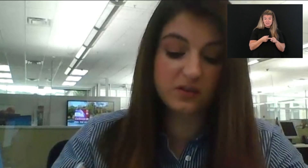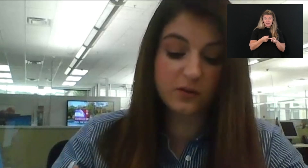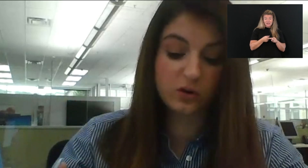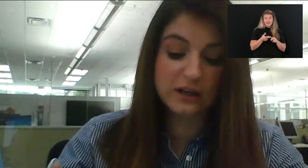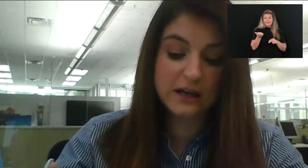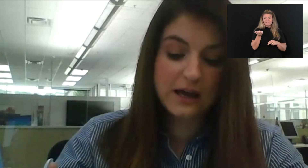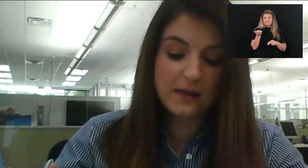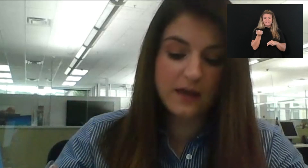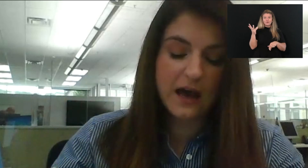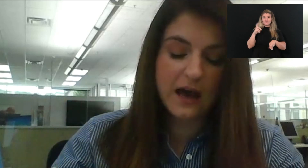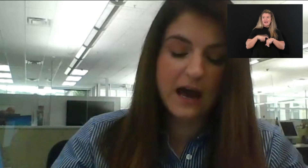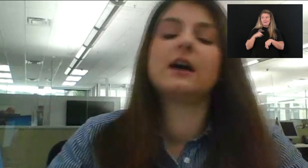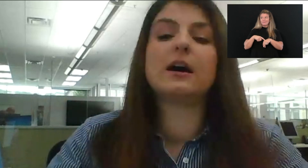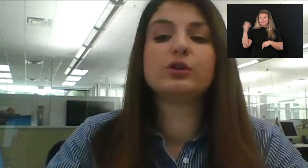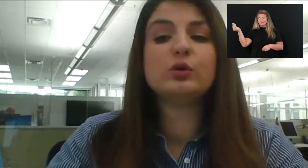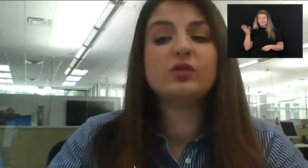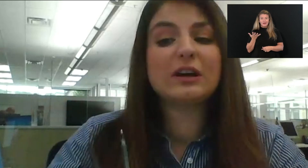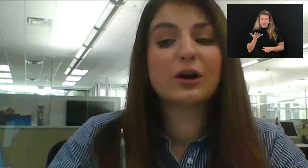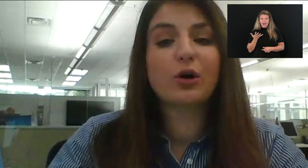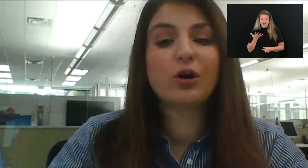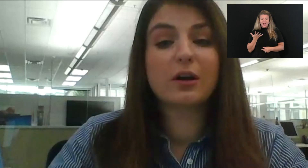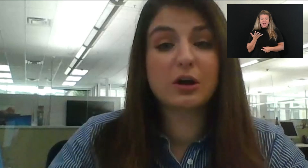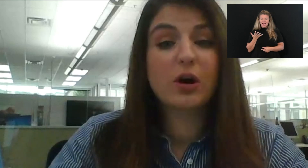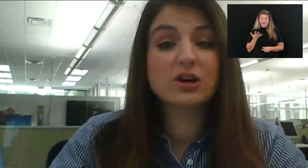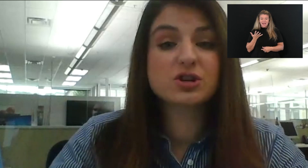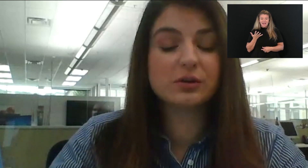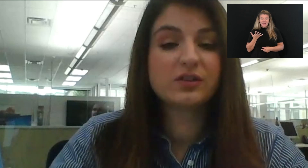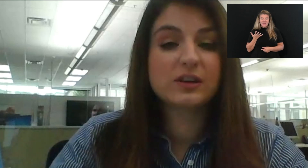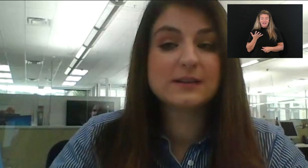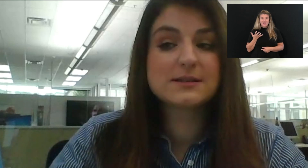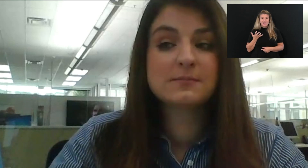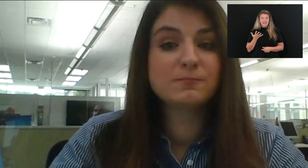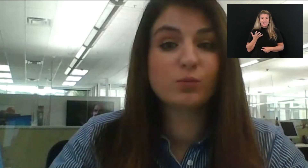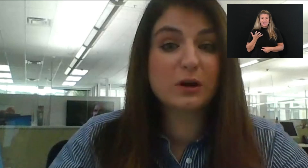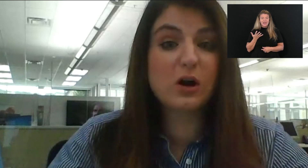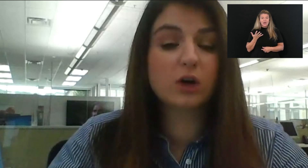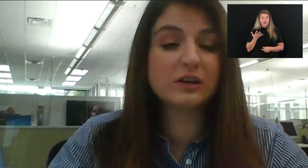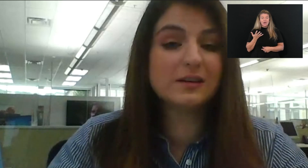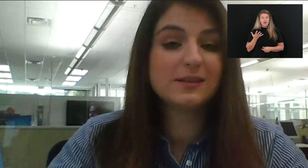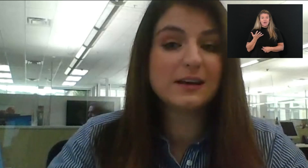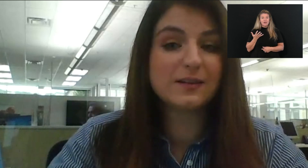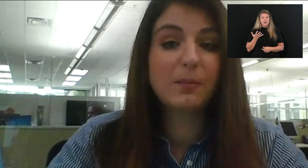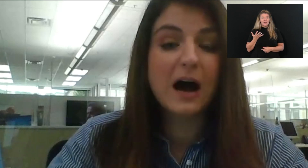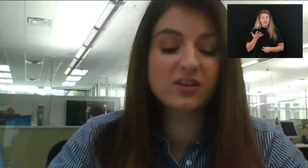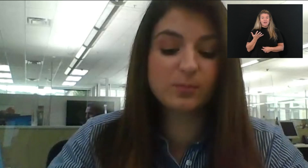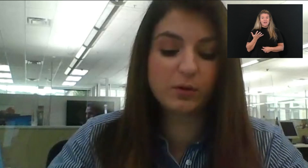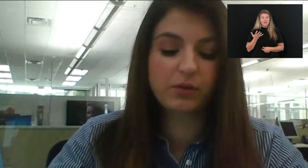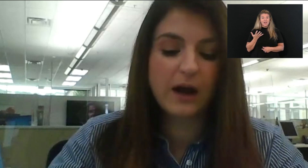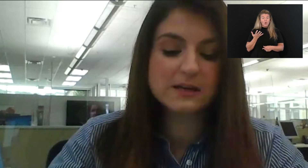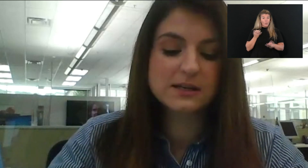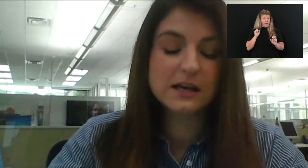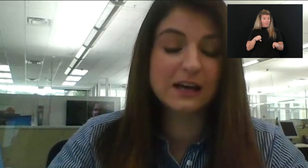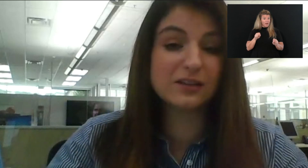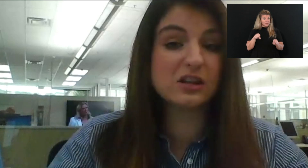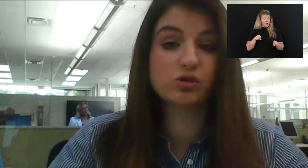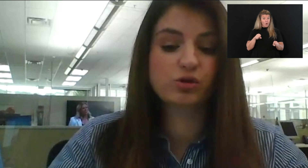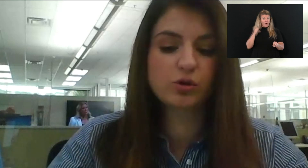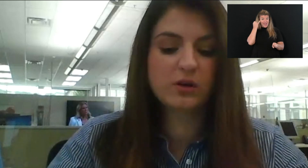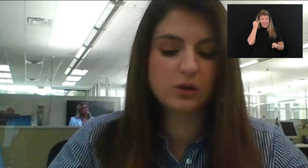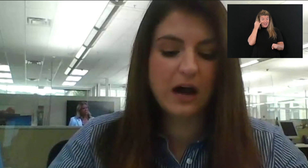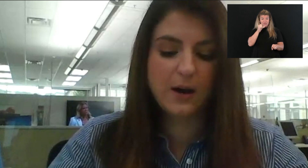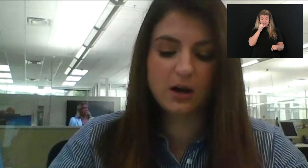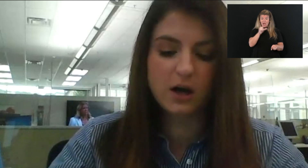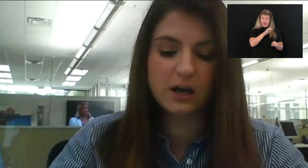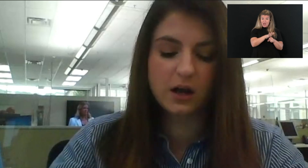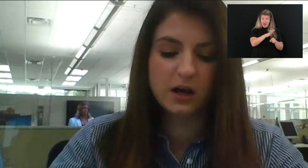me specifically that losing a congressional seat regardless is a possible threat. Is this true?